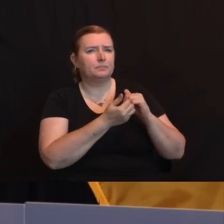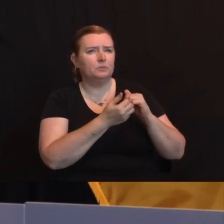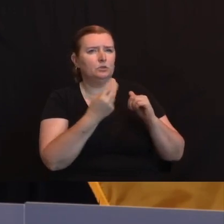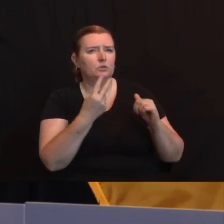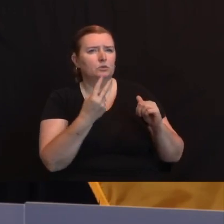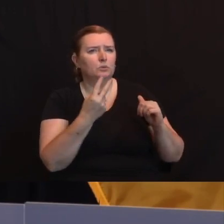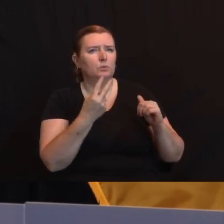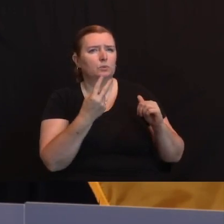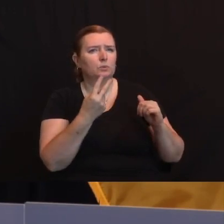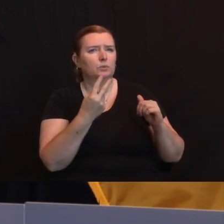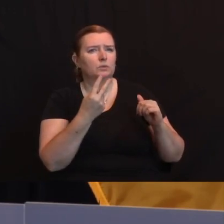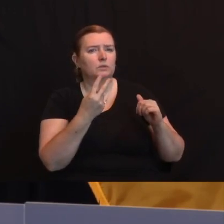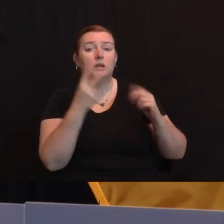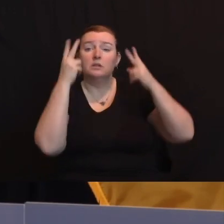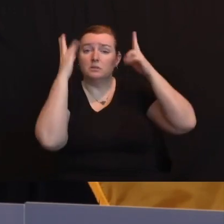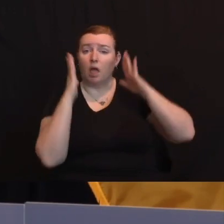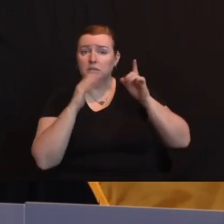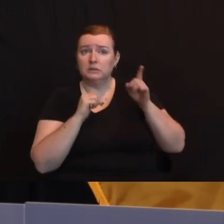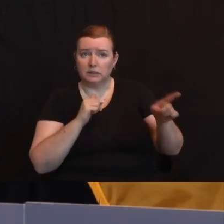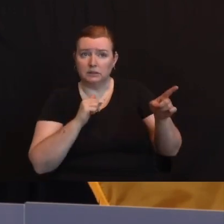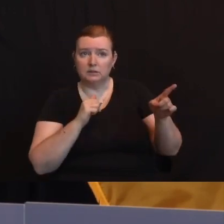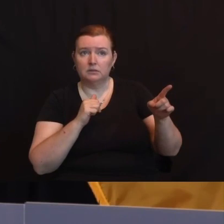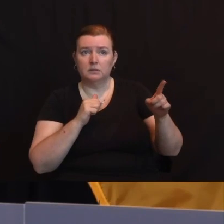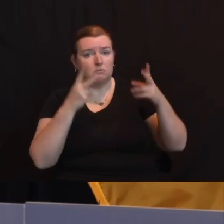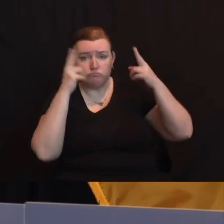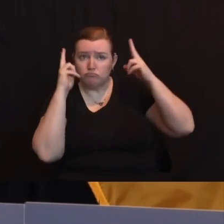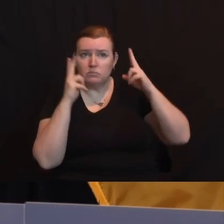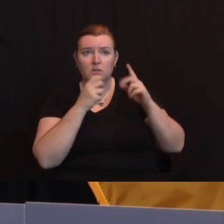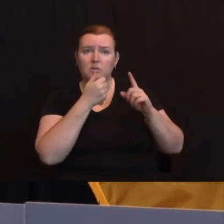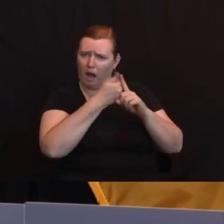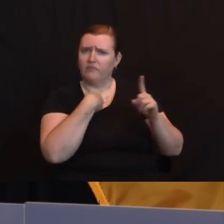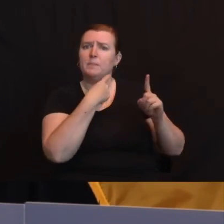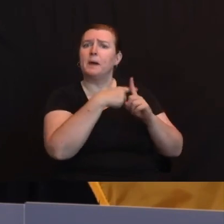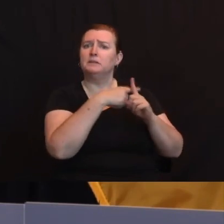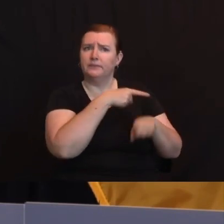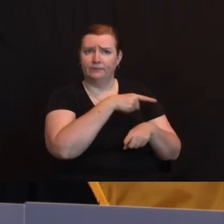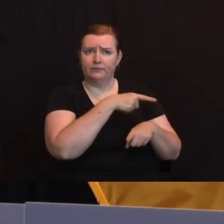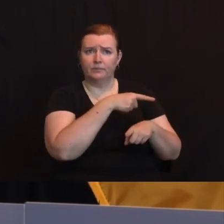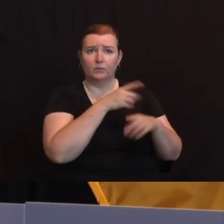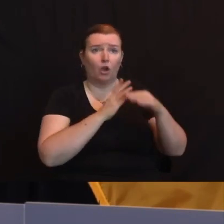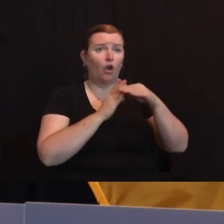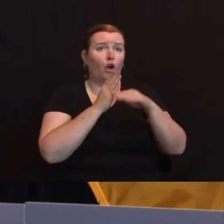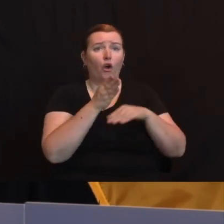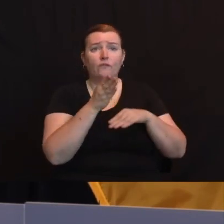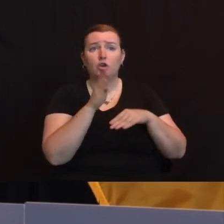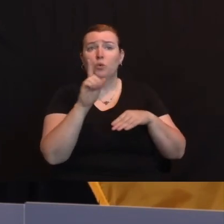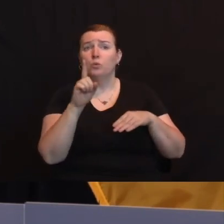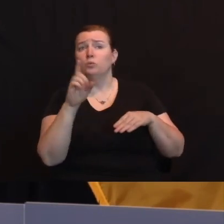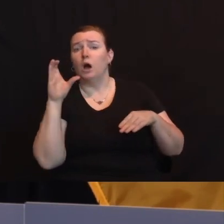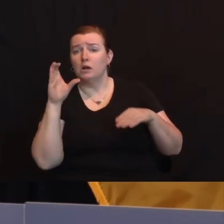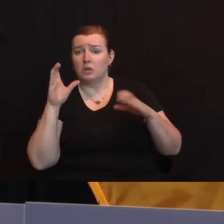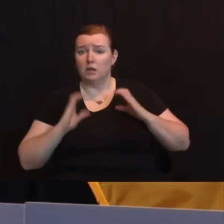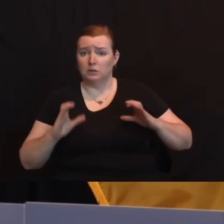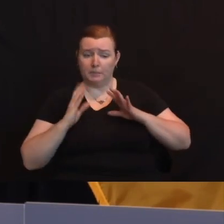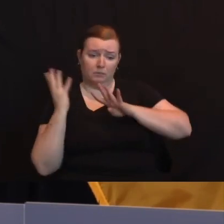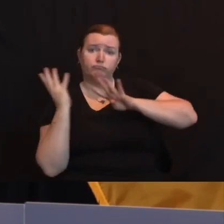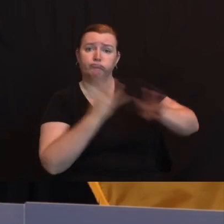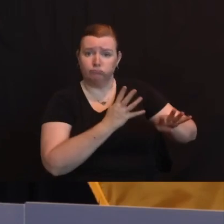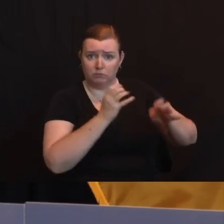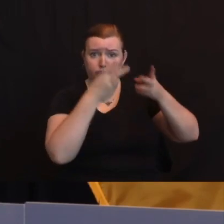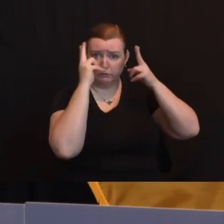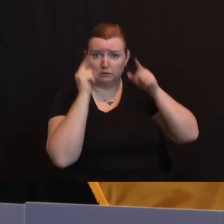salon who were COVID positive. There were exposures of over 100 individuals at this particular